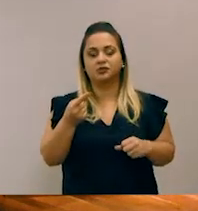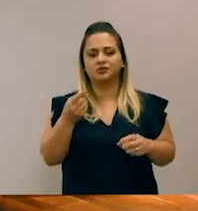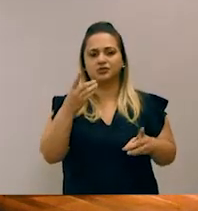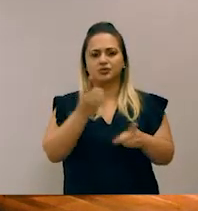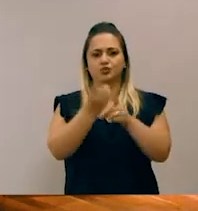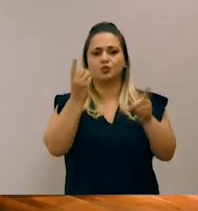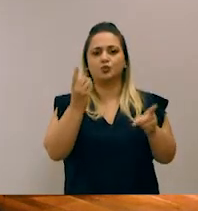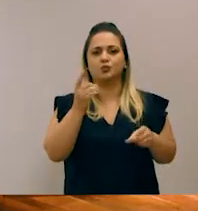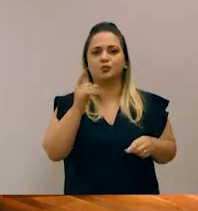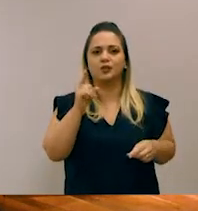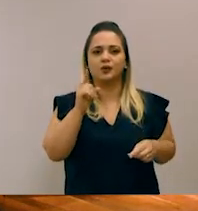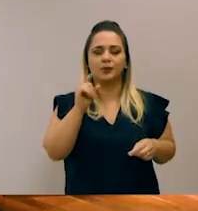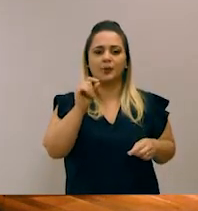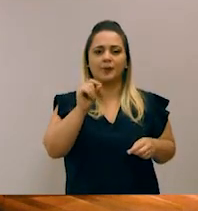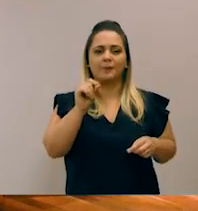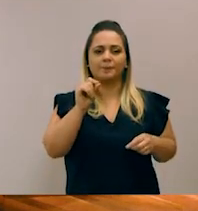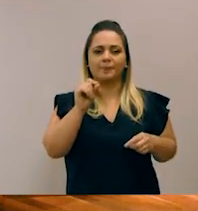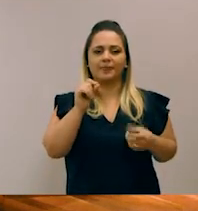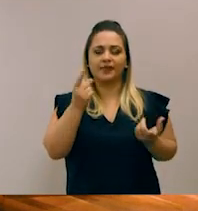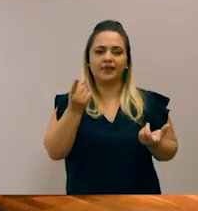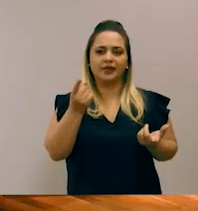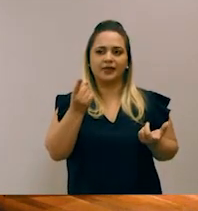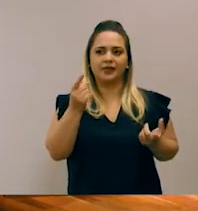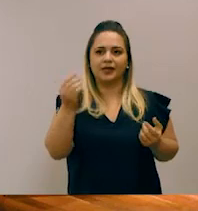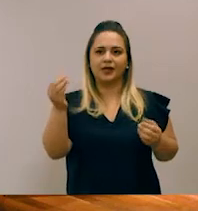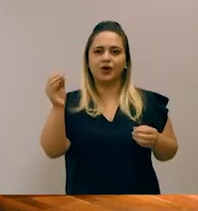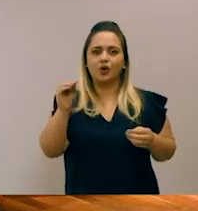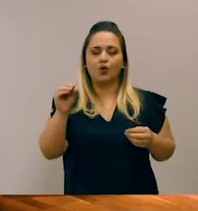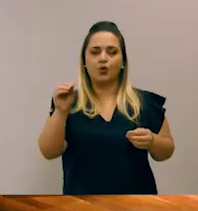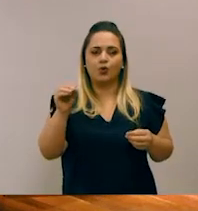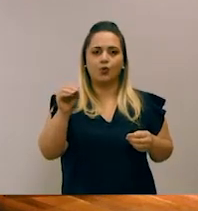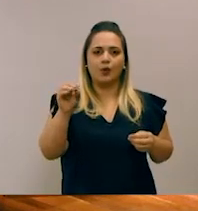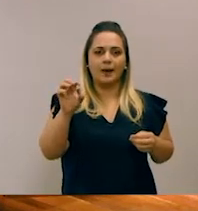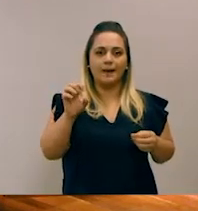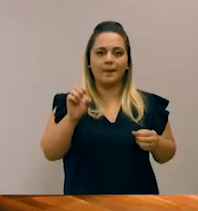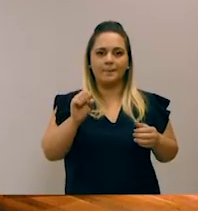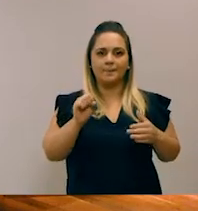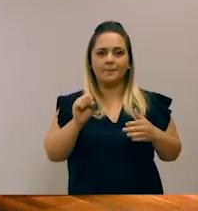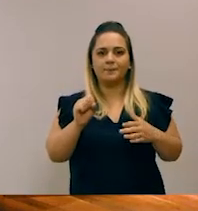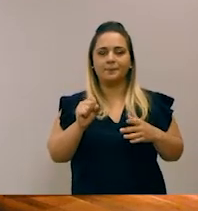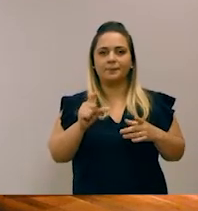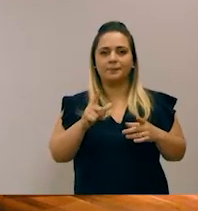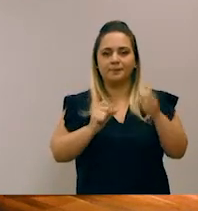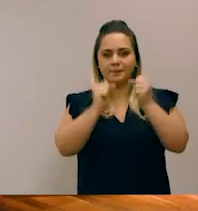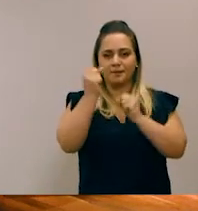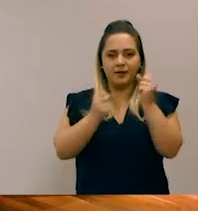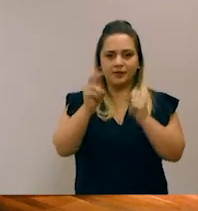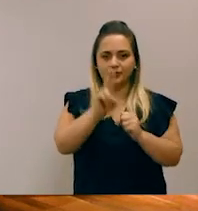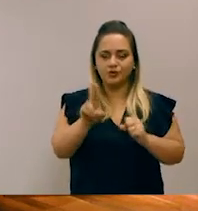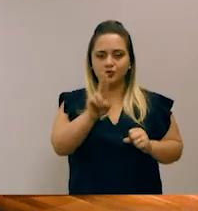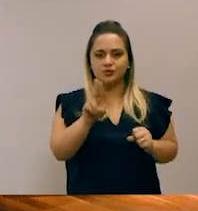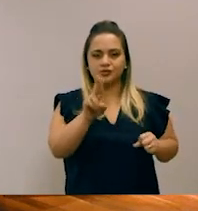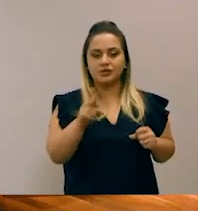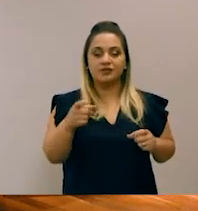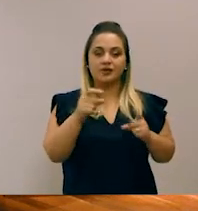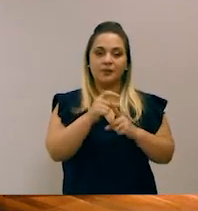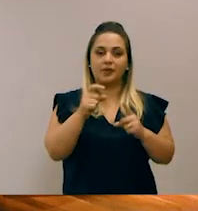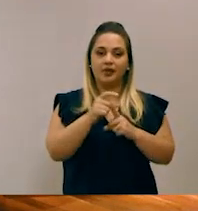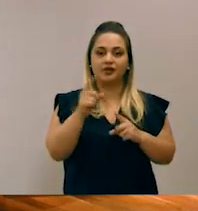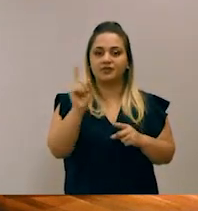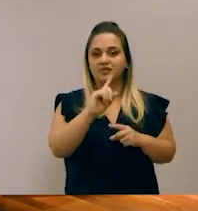that essay and gives a note, gives a grade. In the criteria that the robot used was the use